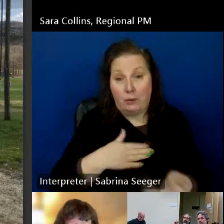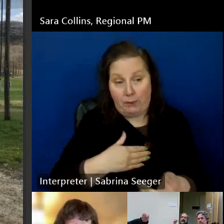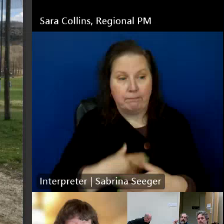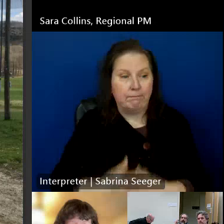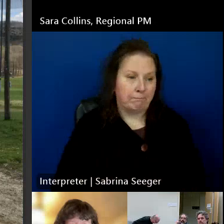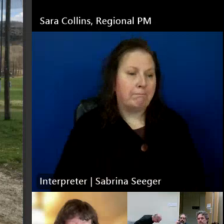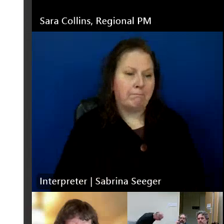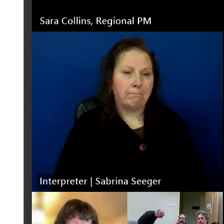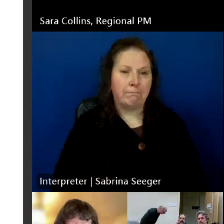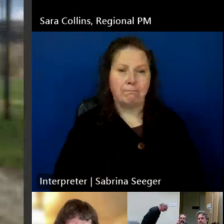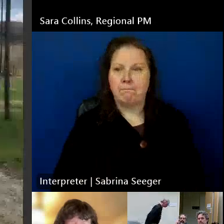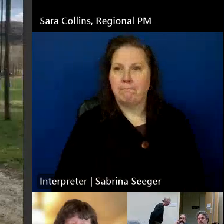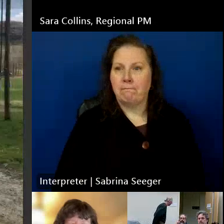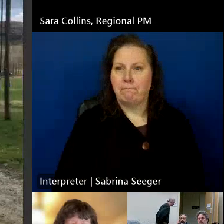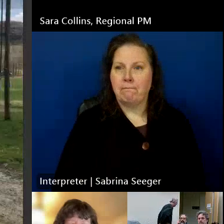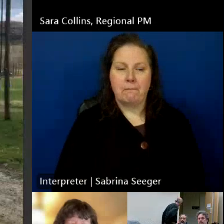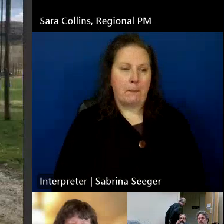slide, please, Harley.